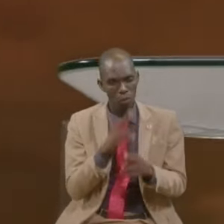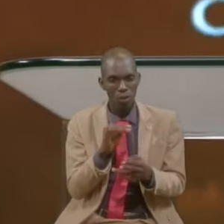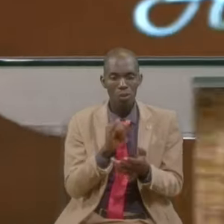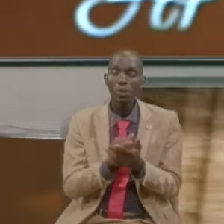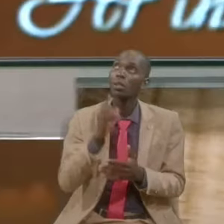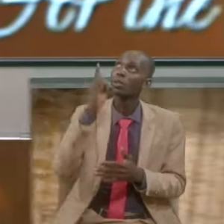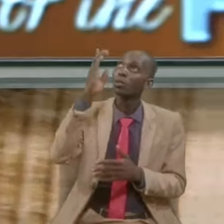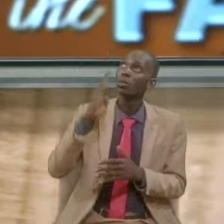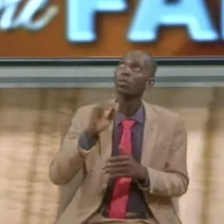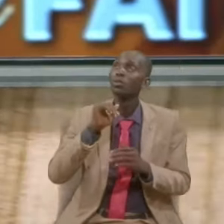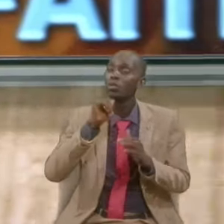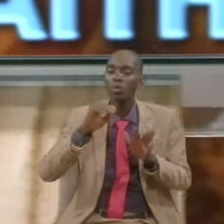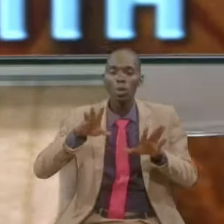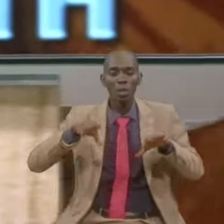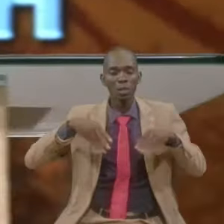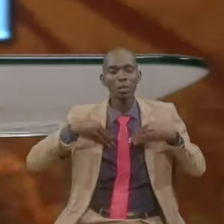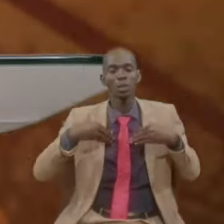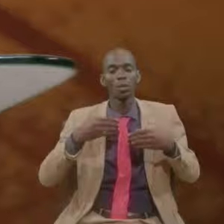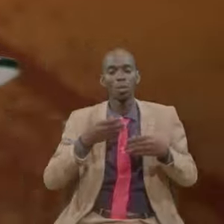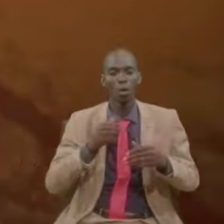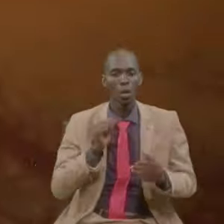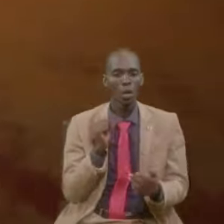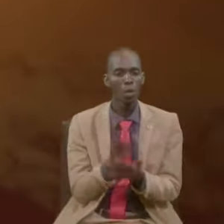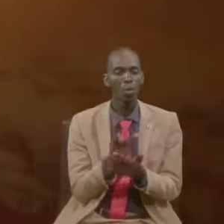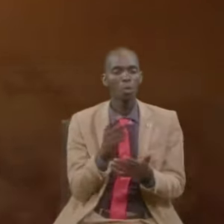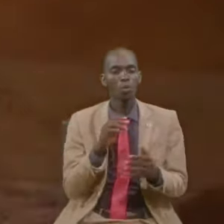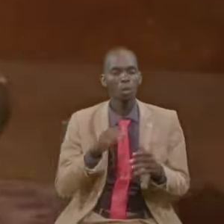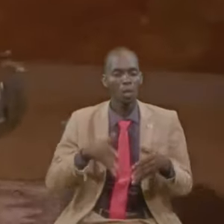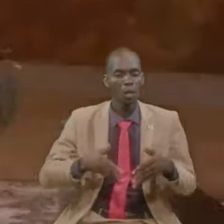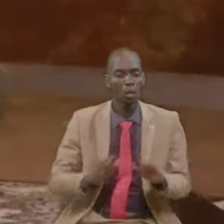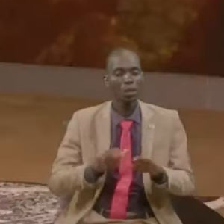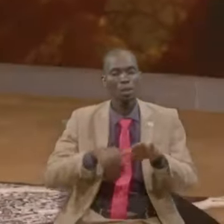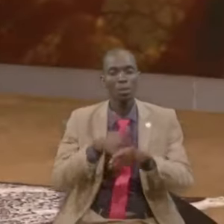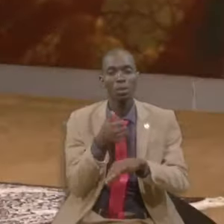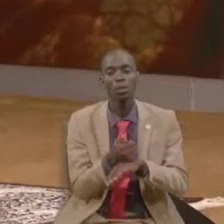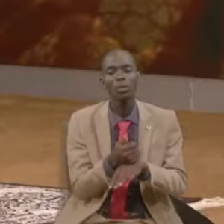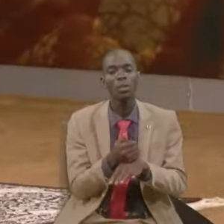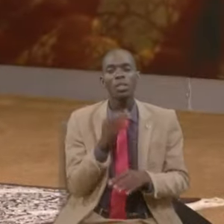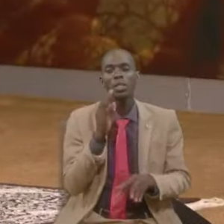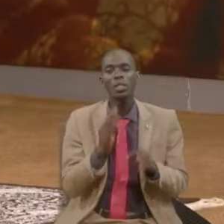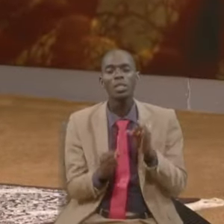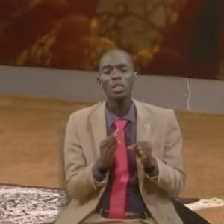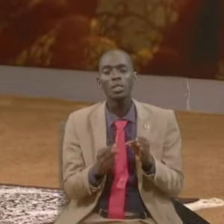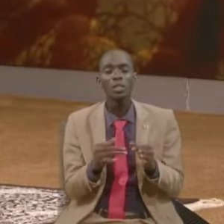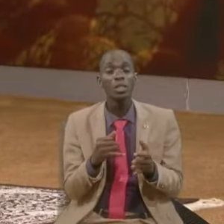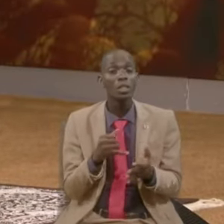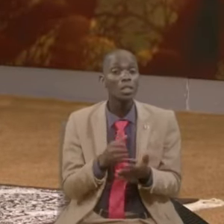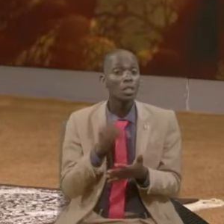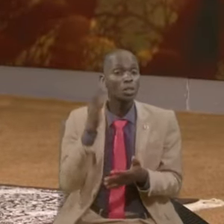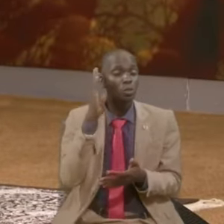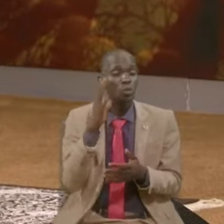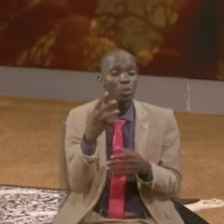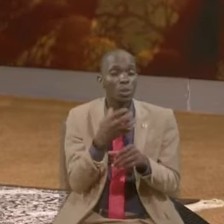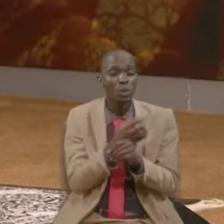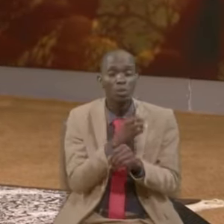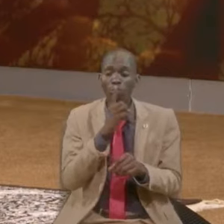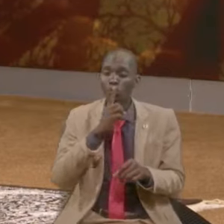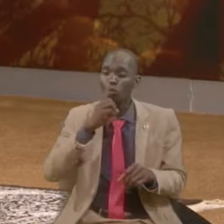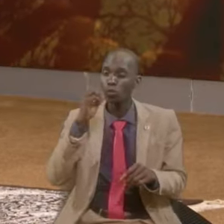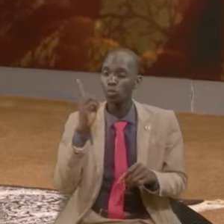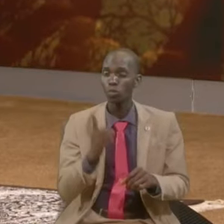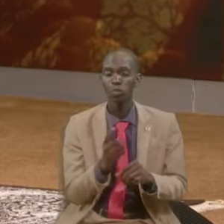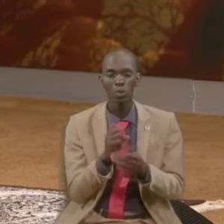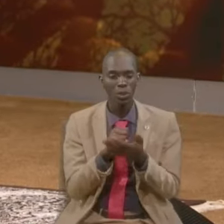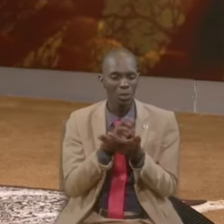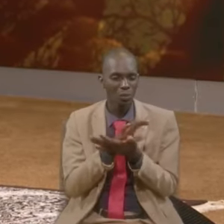the grace of God. It will take the submission of God. It will take real sanctification to so live that we